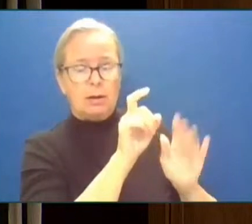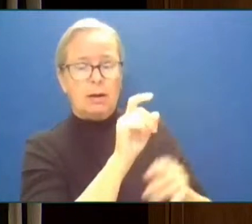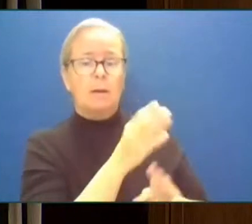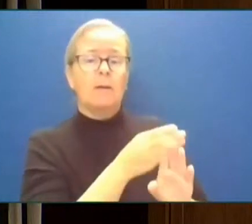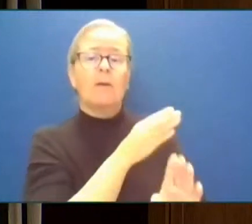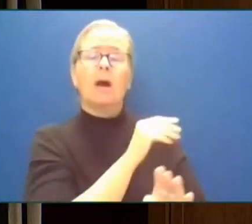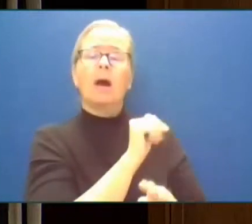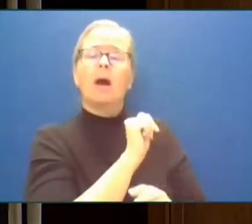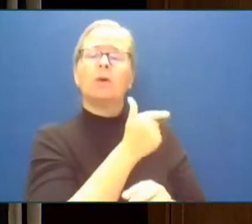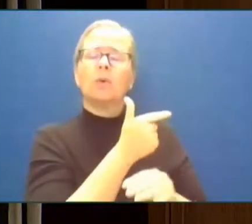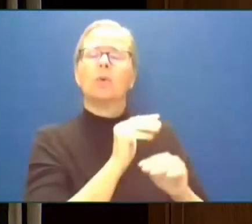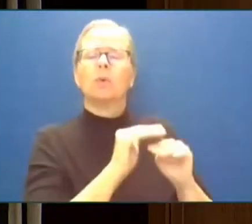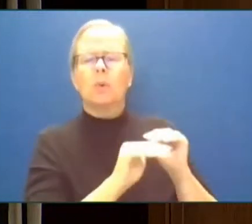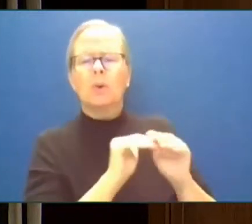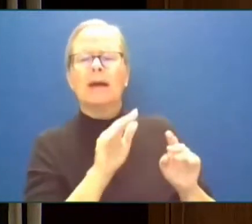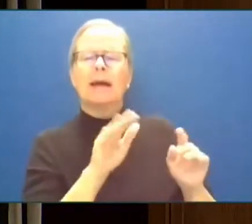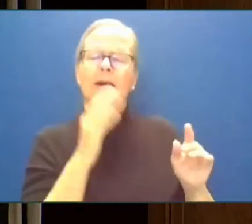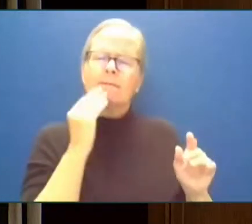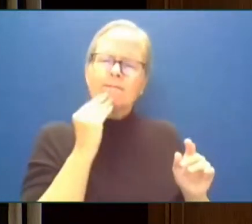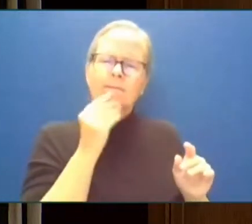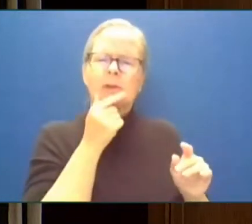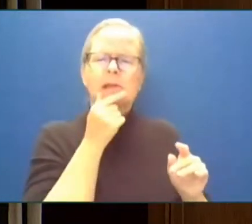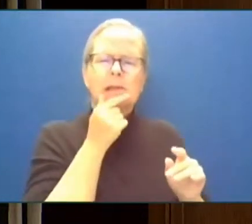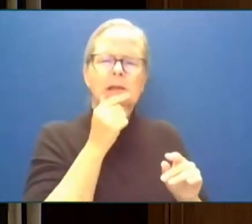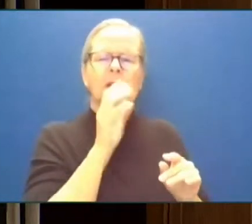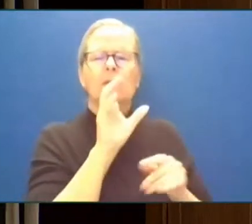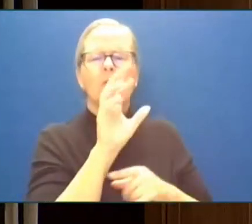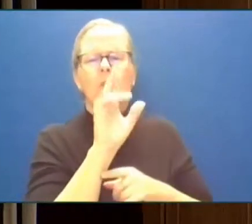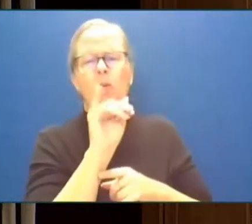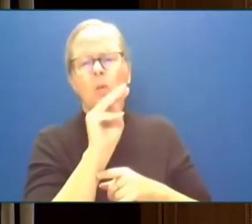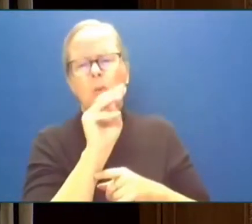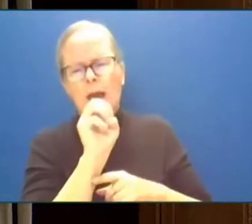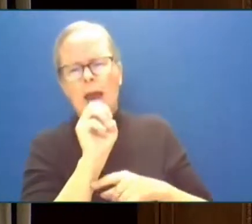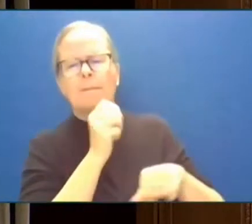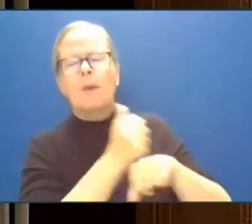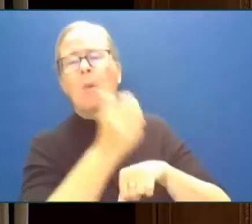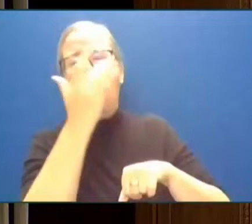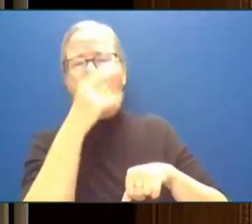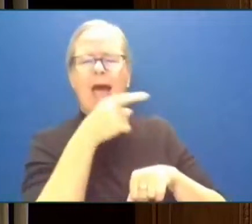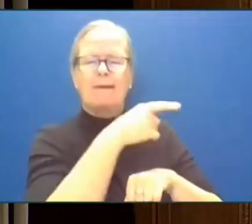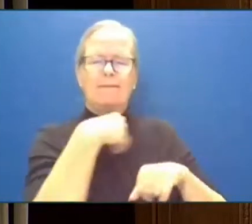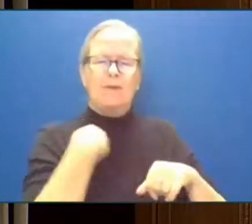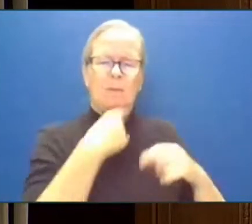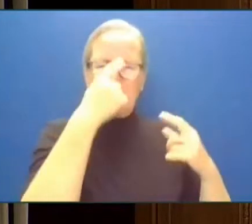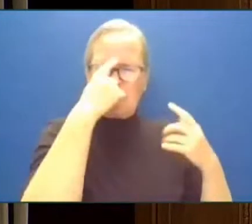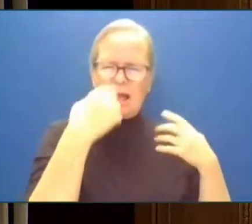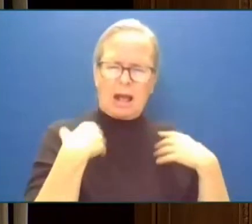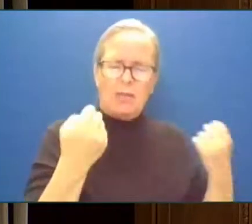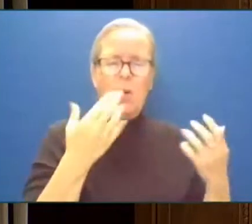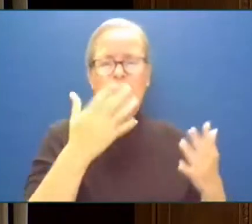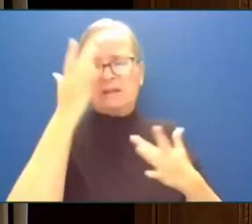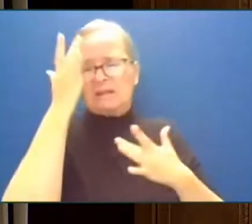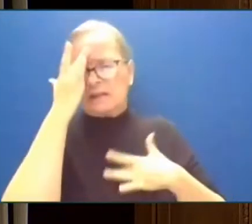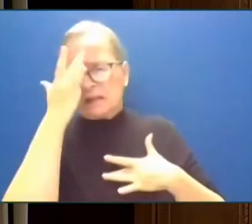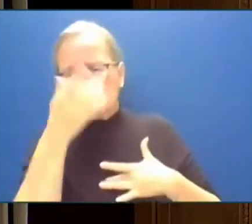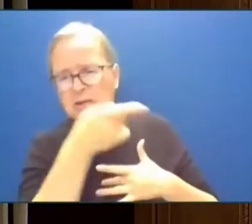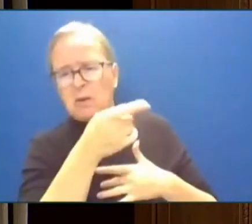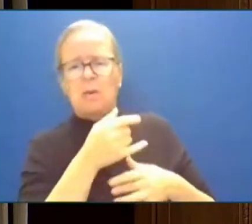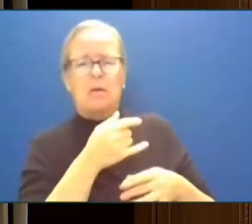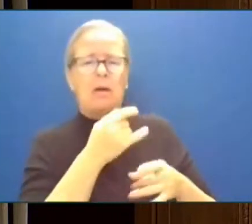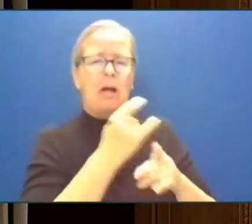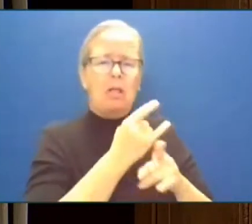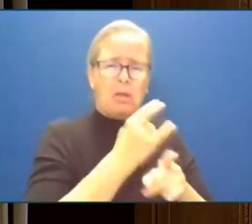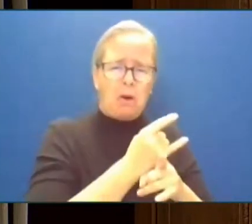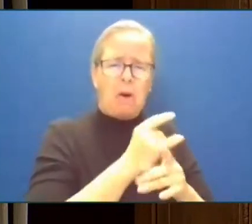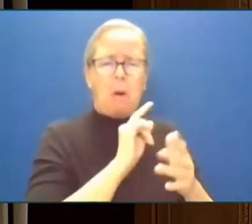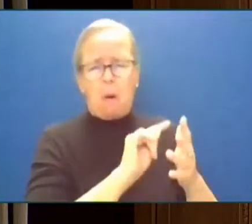as the byproduct of mental illness. Mr. Speaker, there is an element of that, but there are people out there who are bad people, who